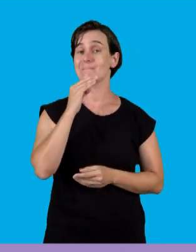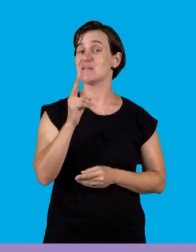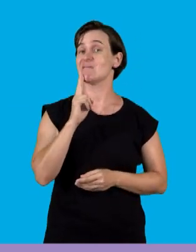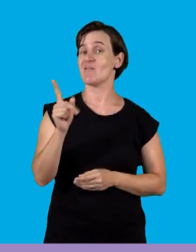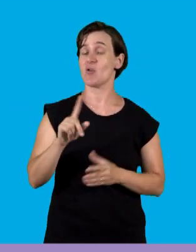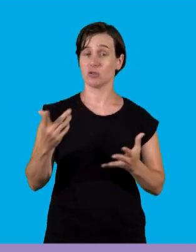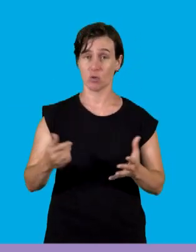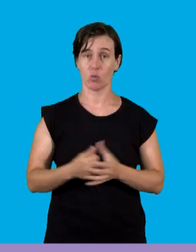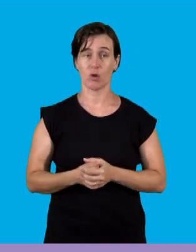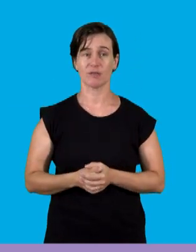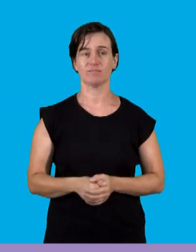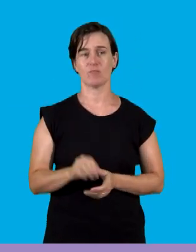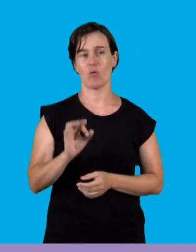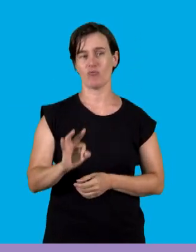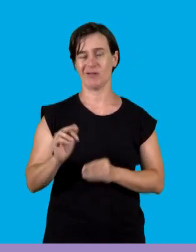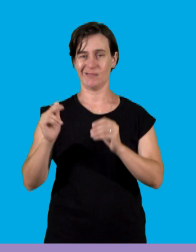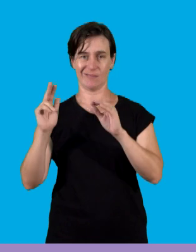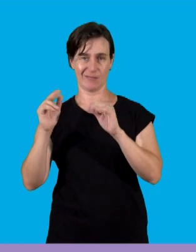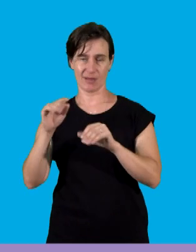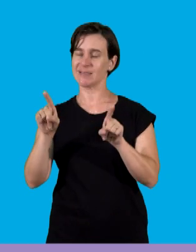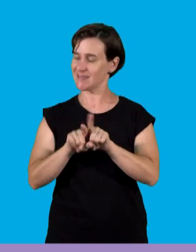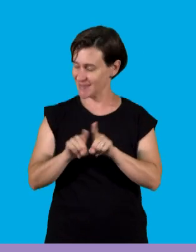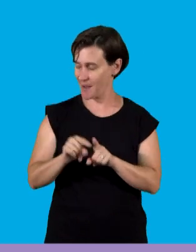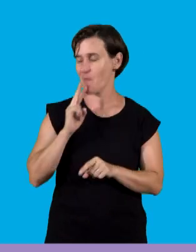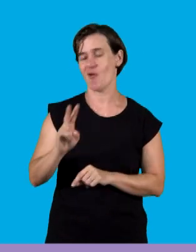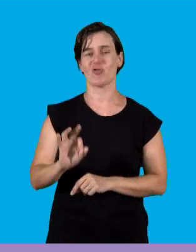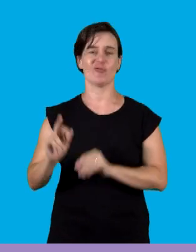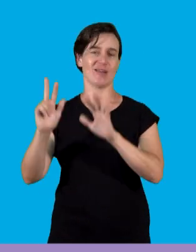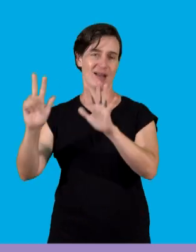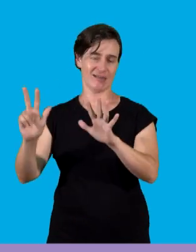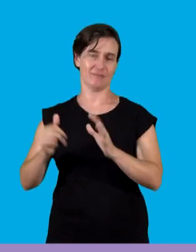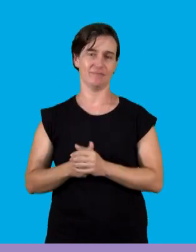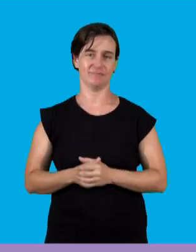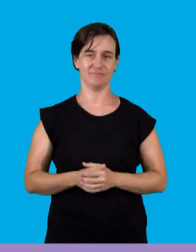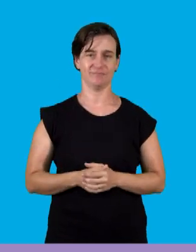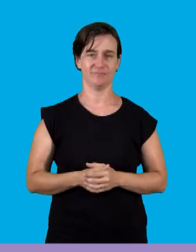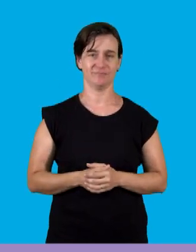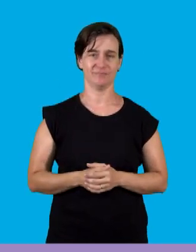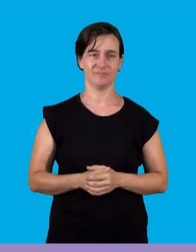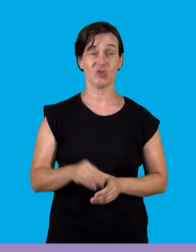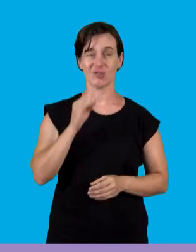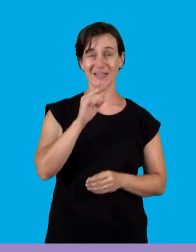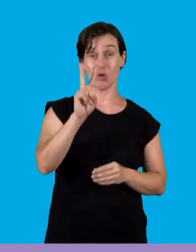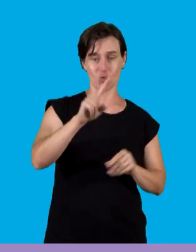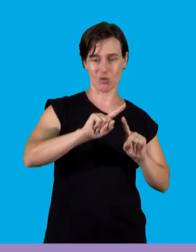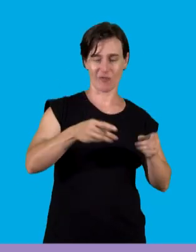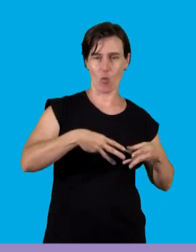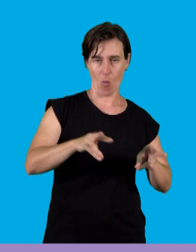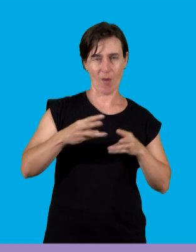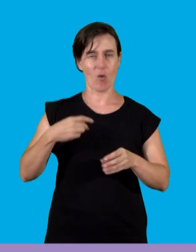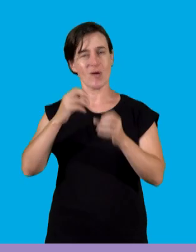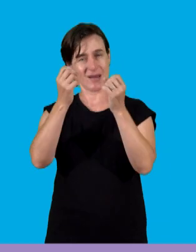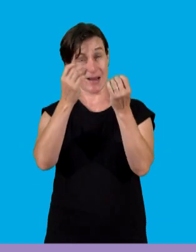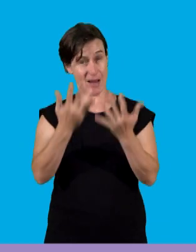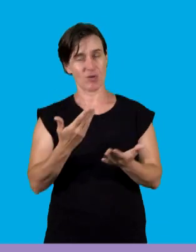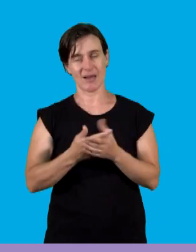4 plus 4, and of course that will give us the same answer as the method here above. That is